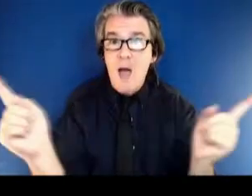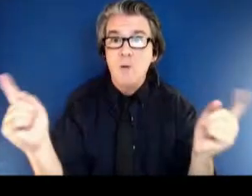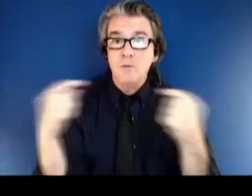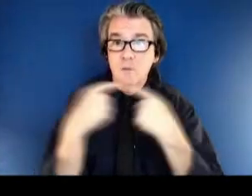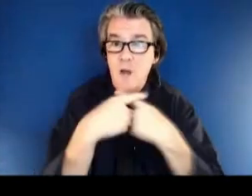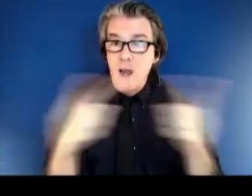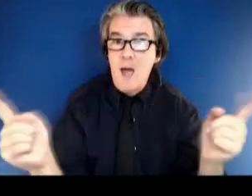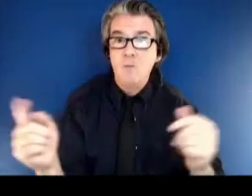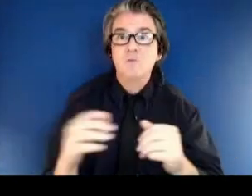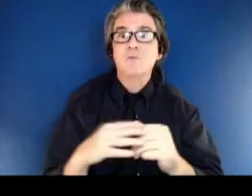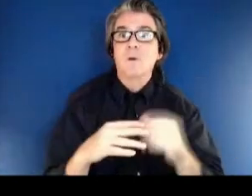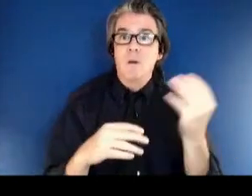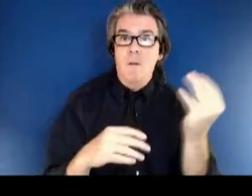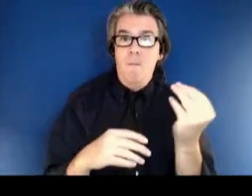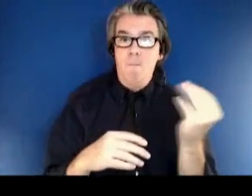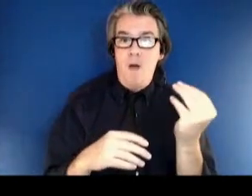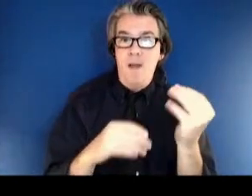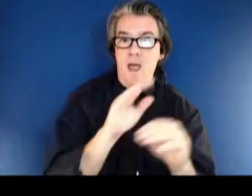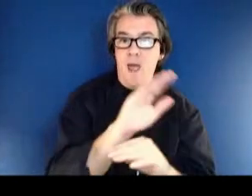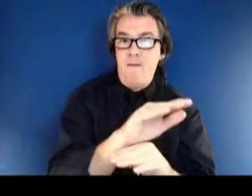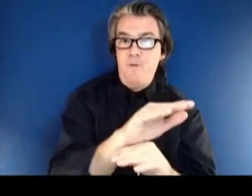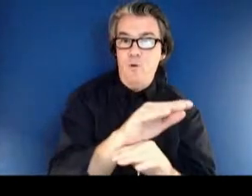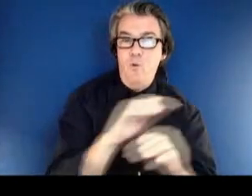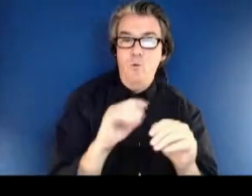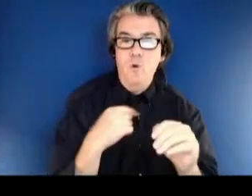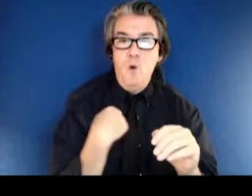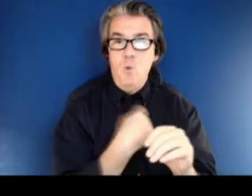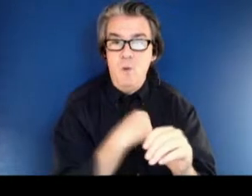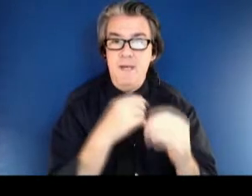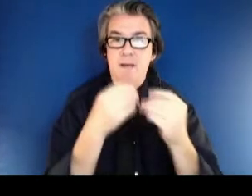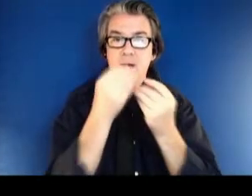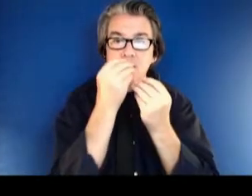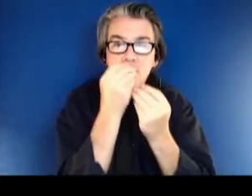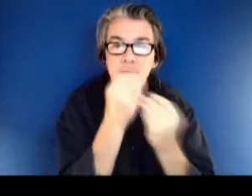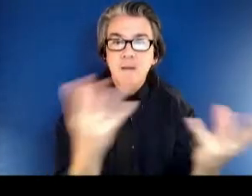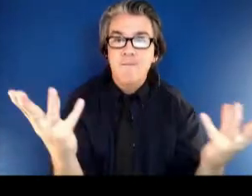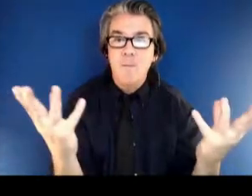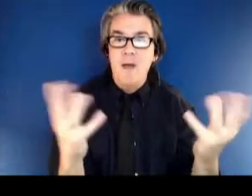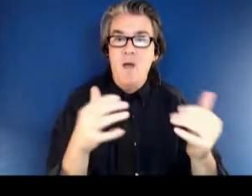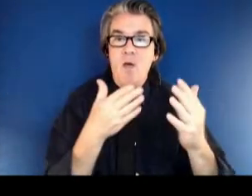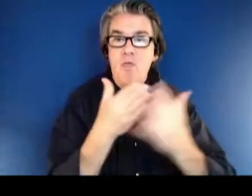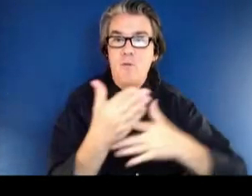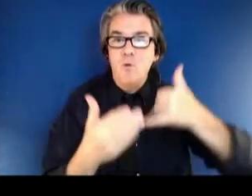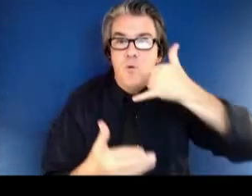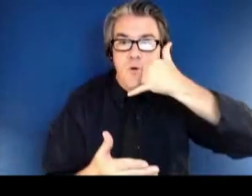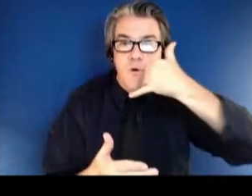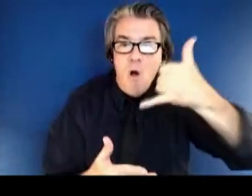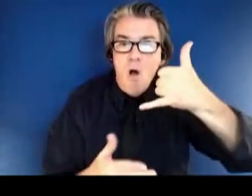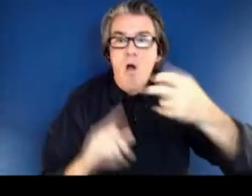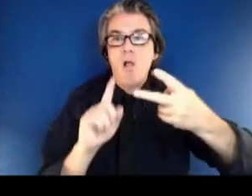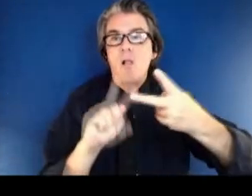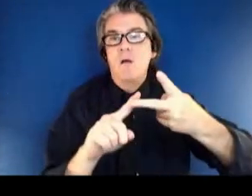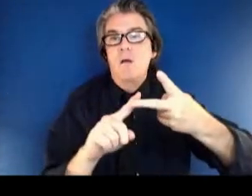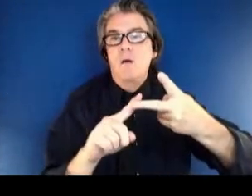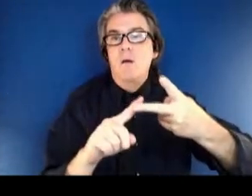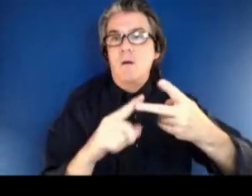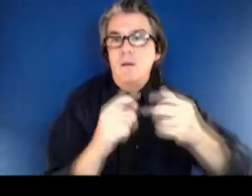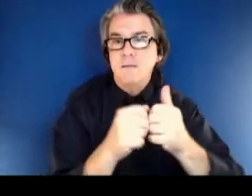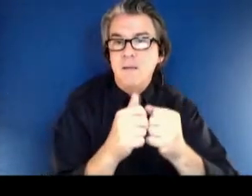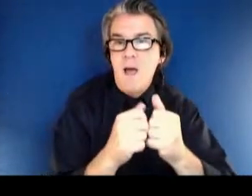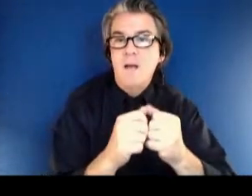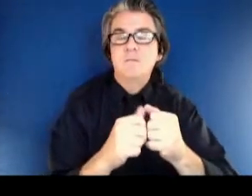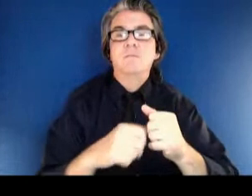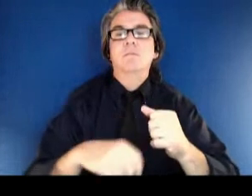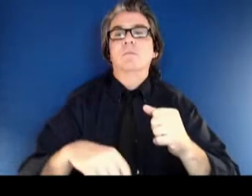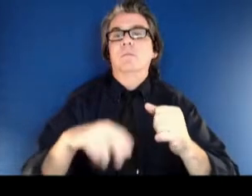That was approximately 2 days prior to the potential shutoff. And we just completed sending out one-day watch notifications